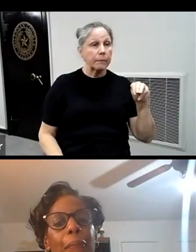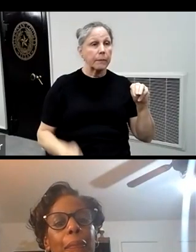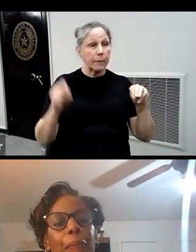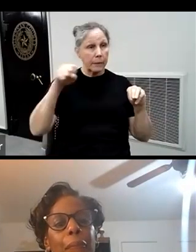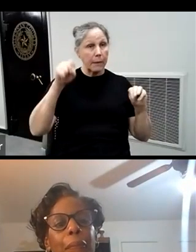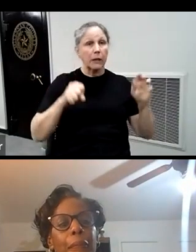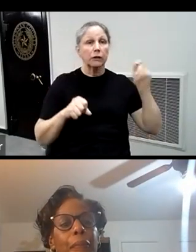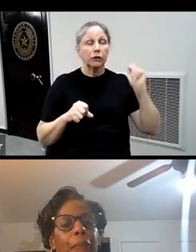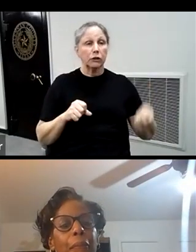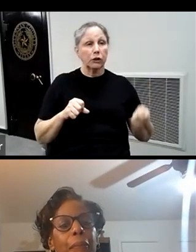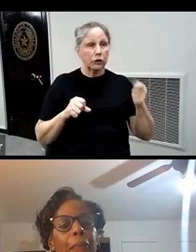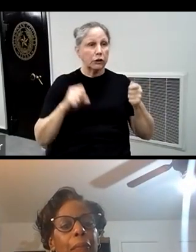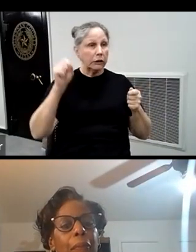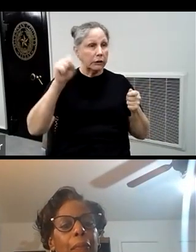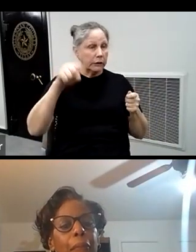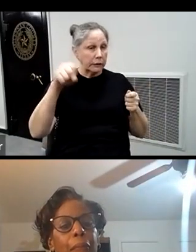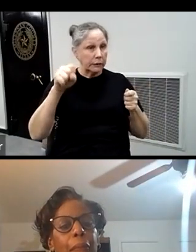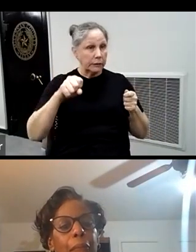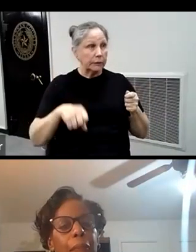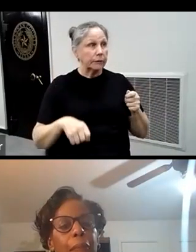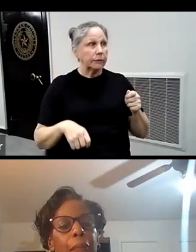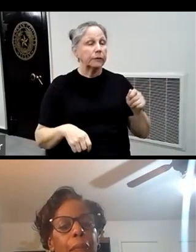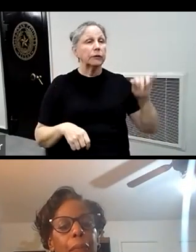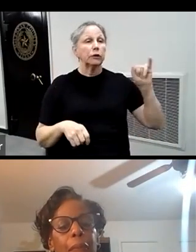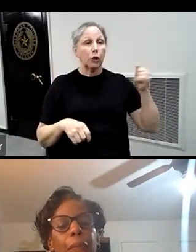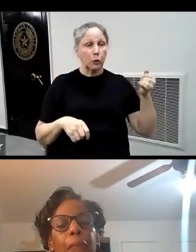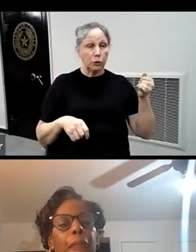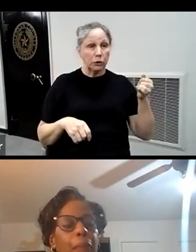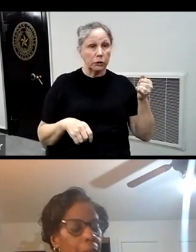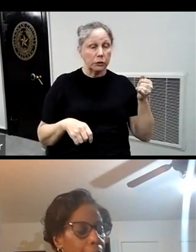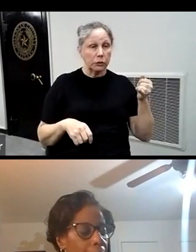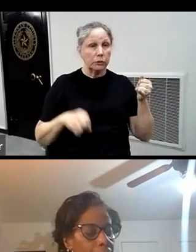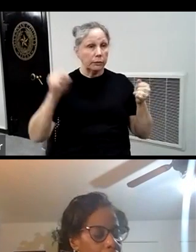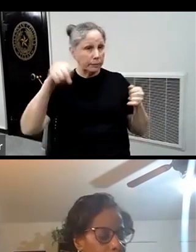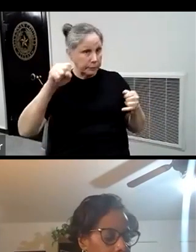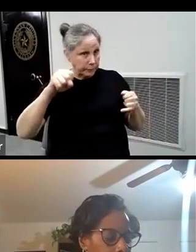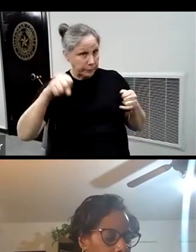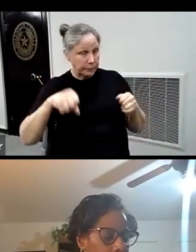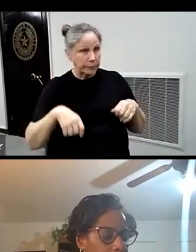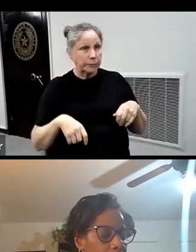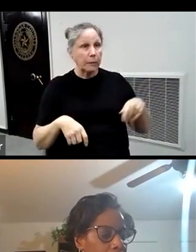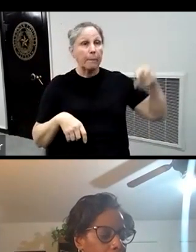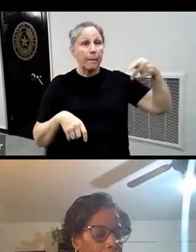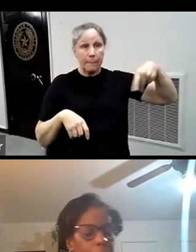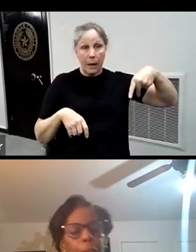Judge Felton, Aye. Commissioner Jones, Aye.